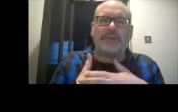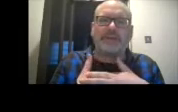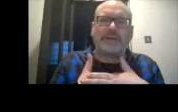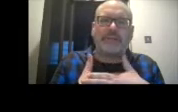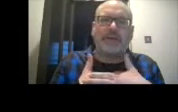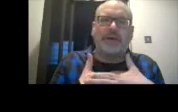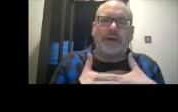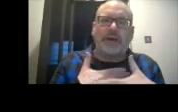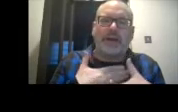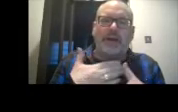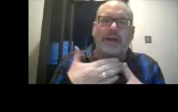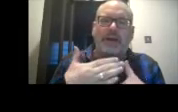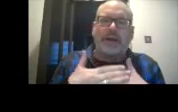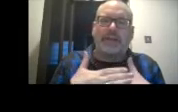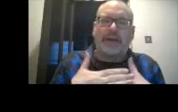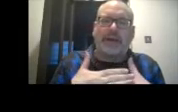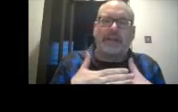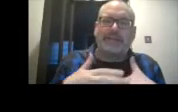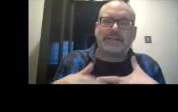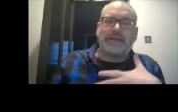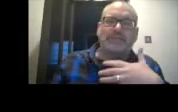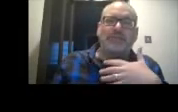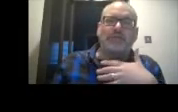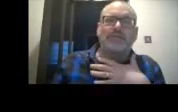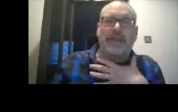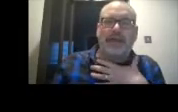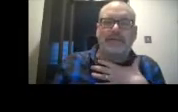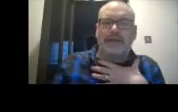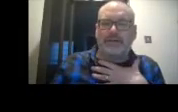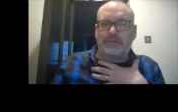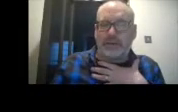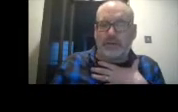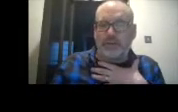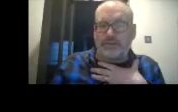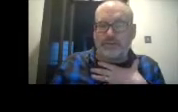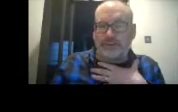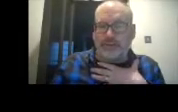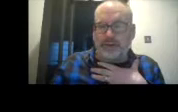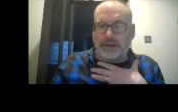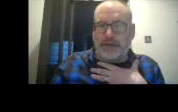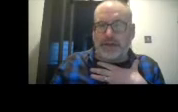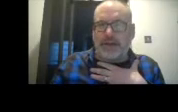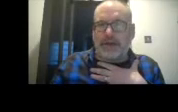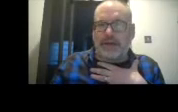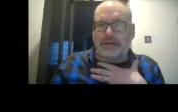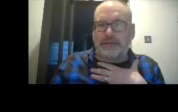Irish people at the time. At that stage, most of the land of Ireland was owned